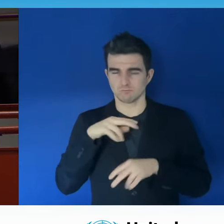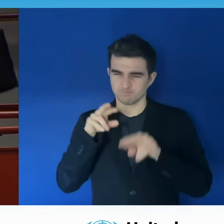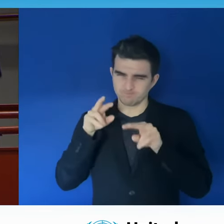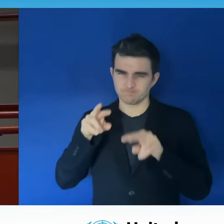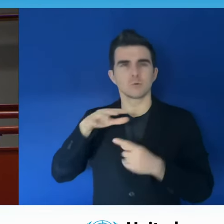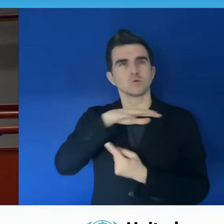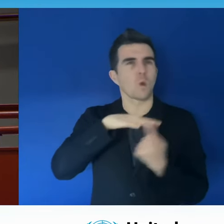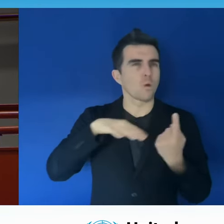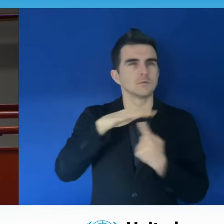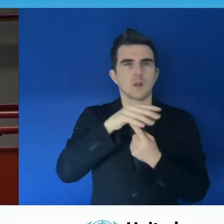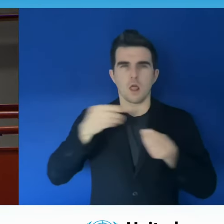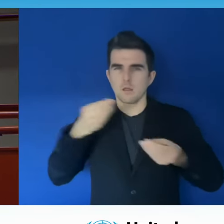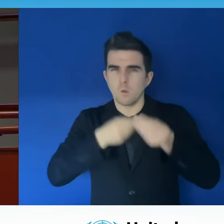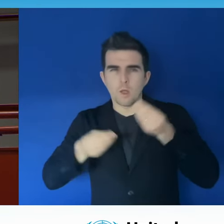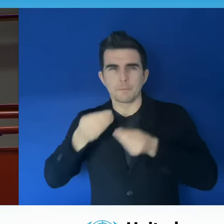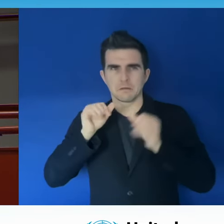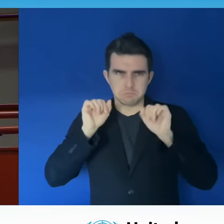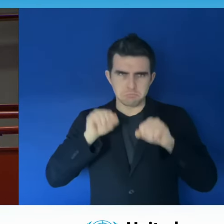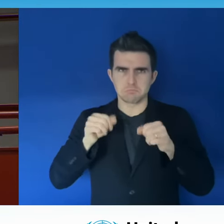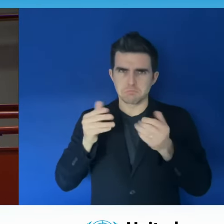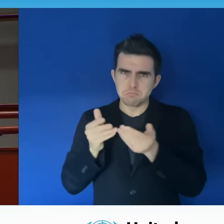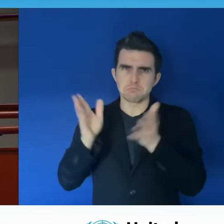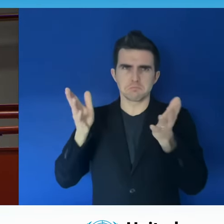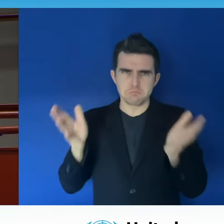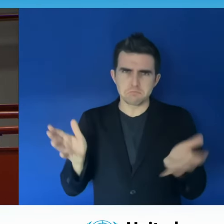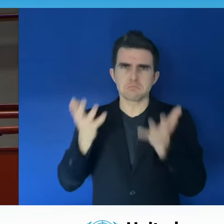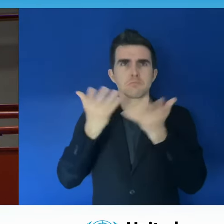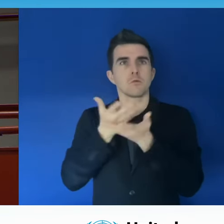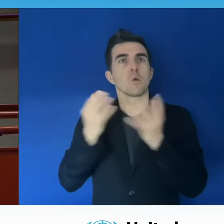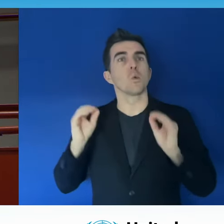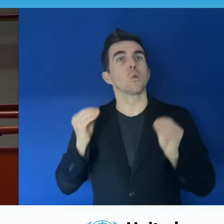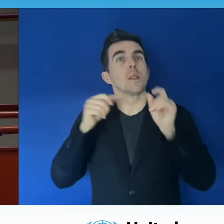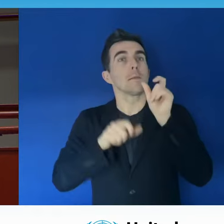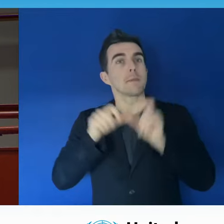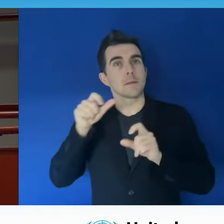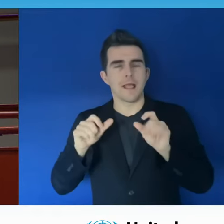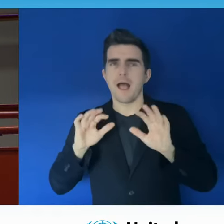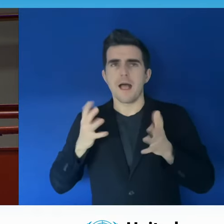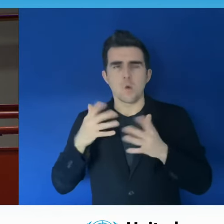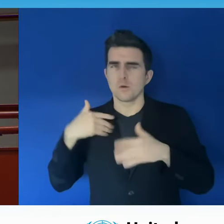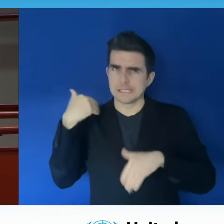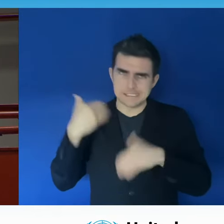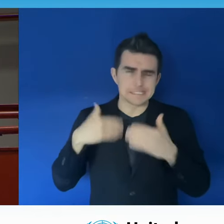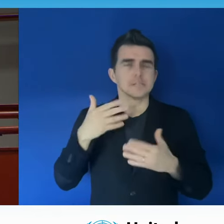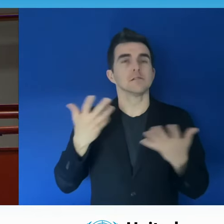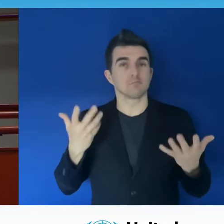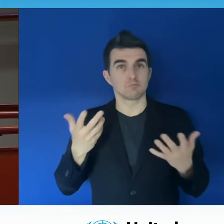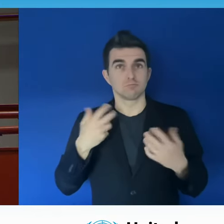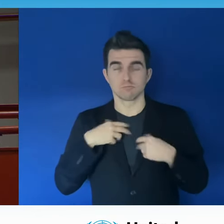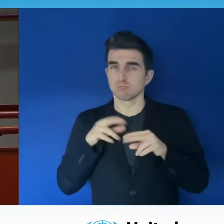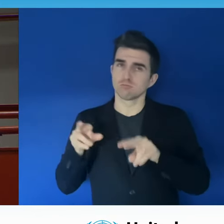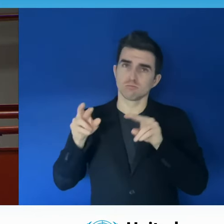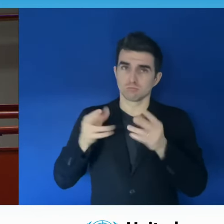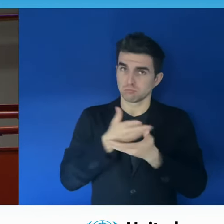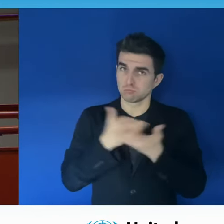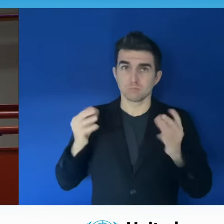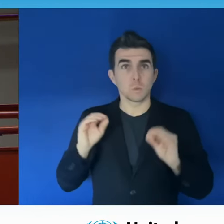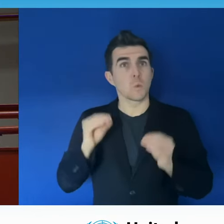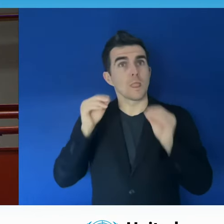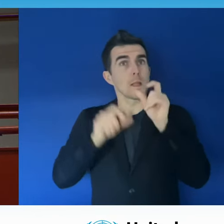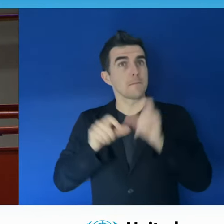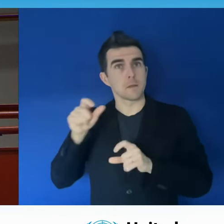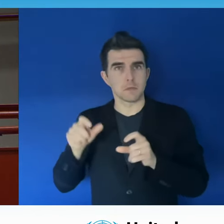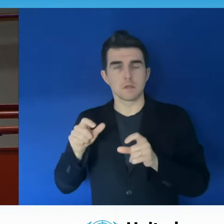building the capacity of the young people. We are implementing various youth empowerment